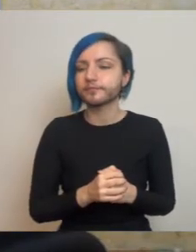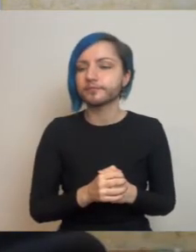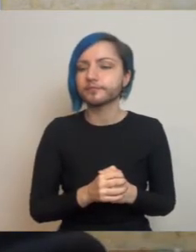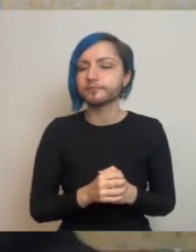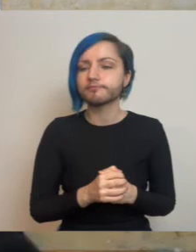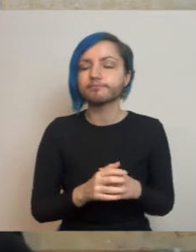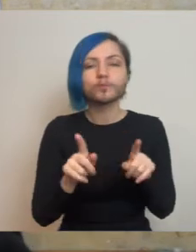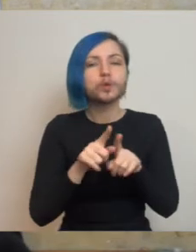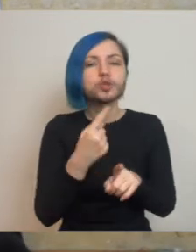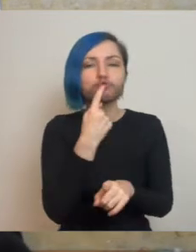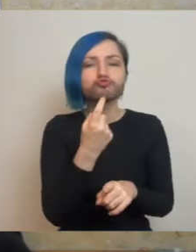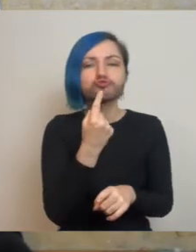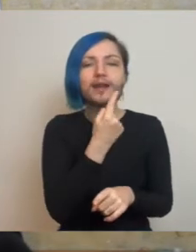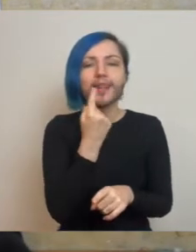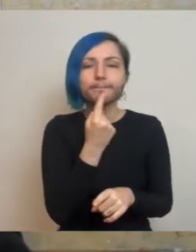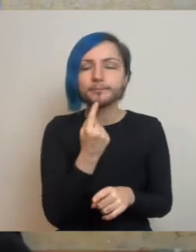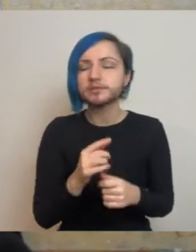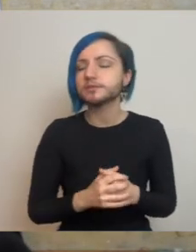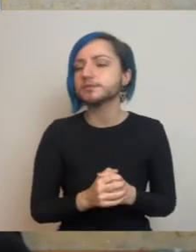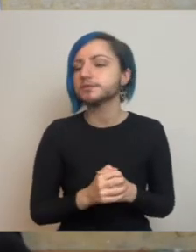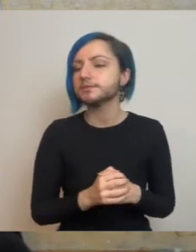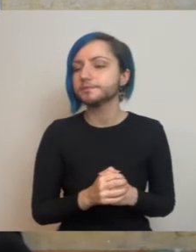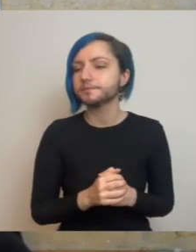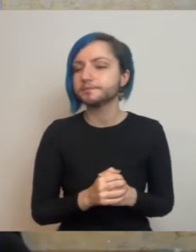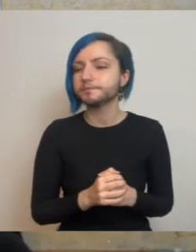And some red on the lips.